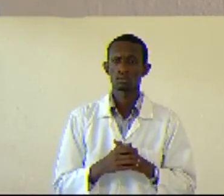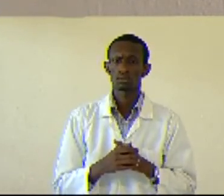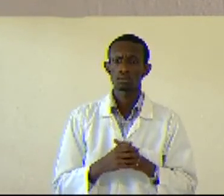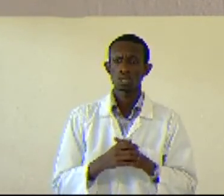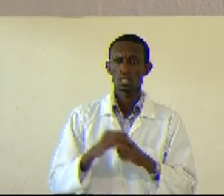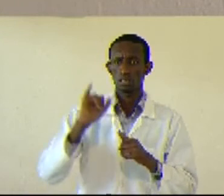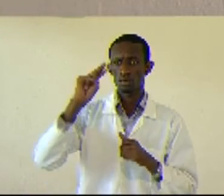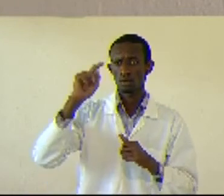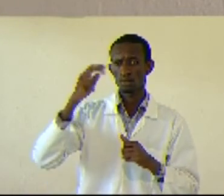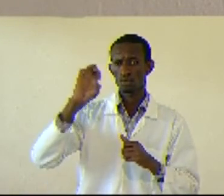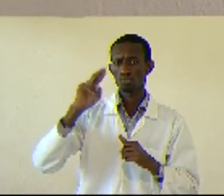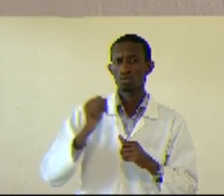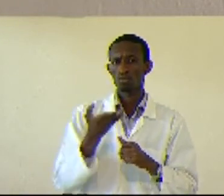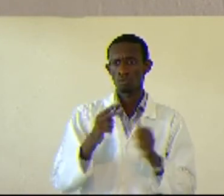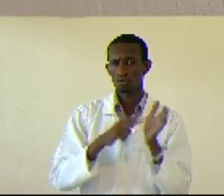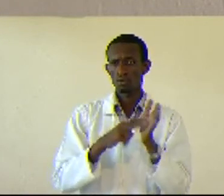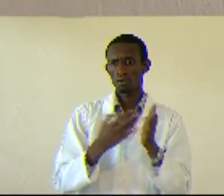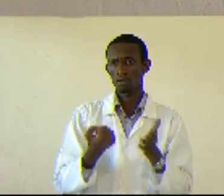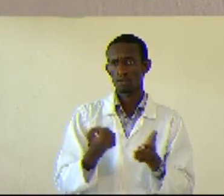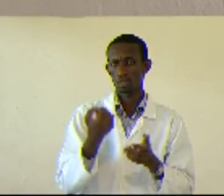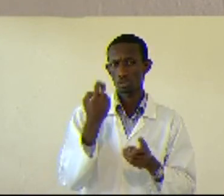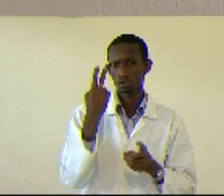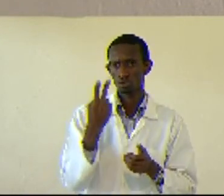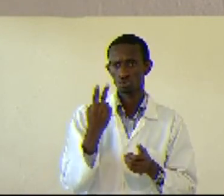integral, means that I have a 2. This is